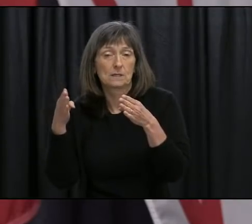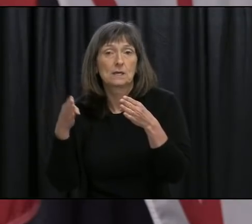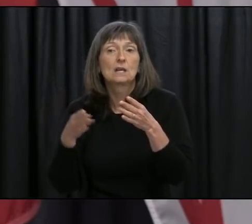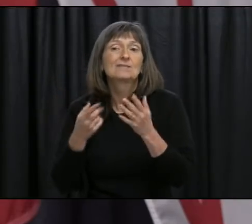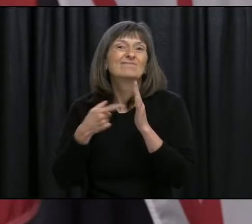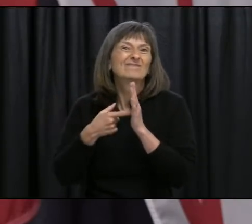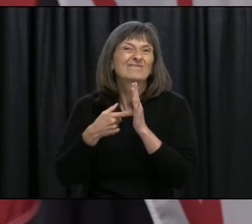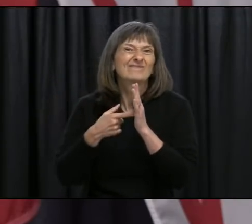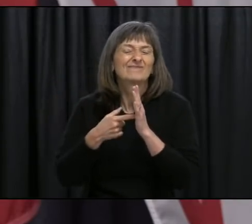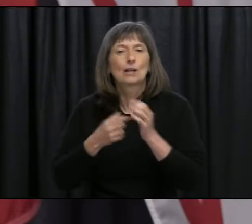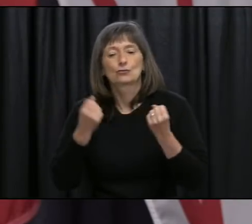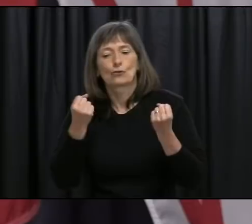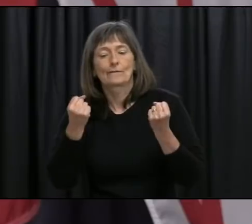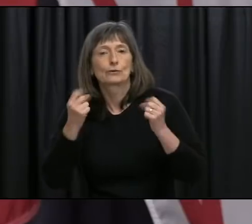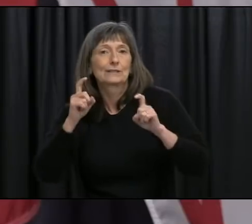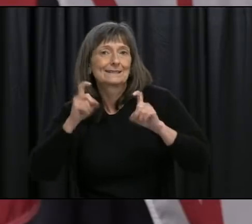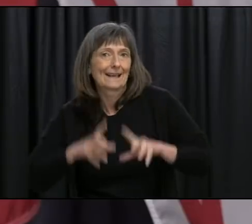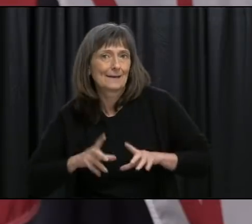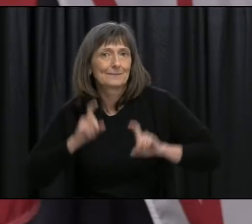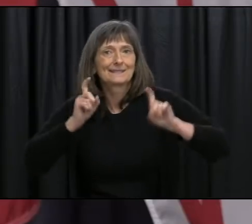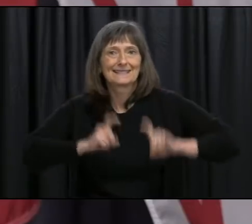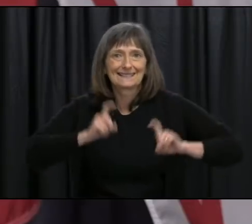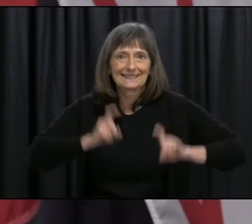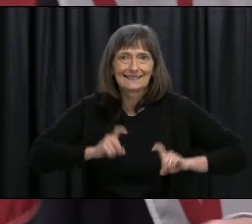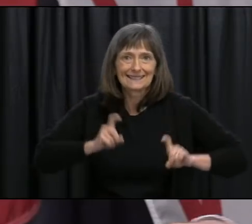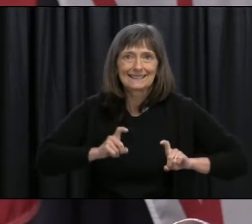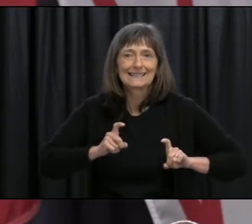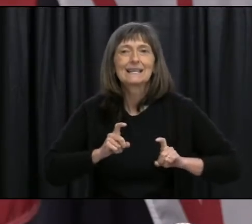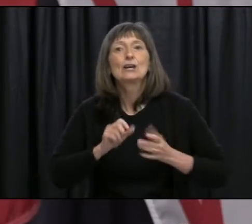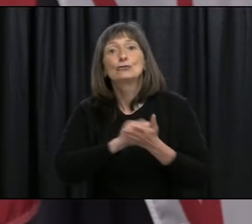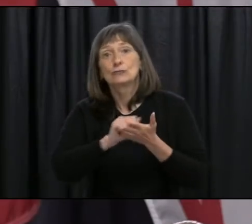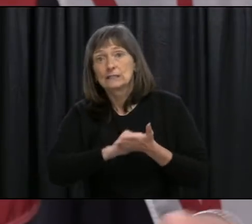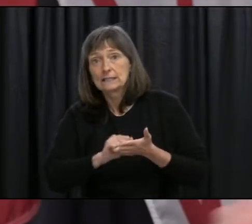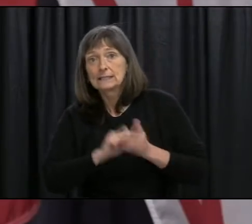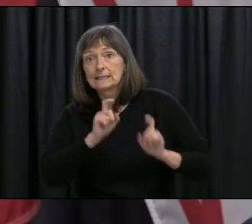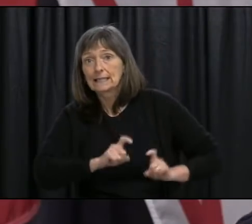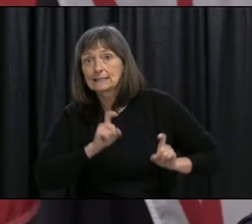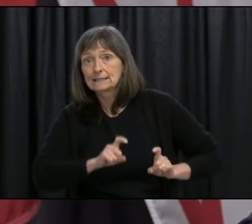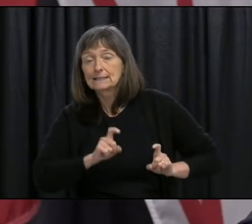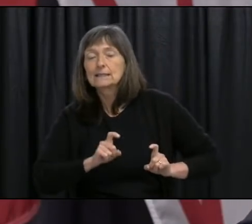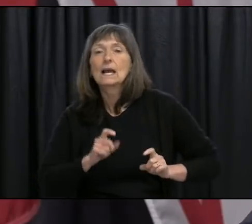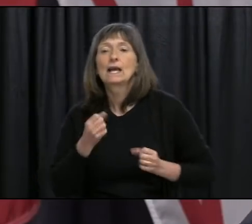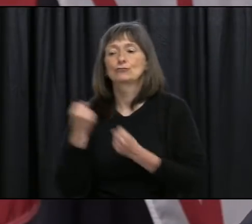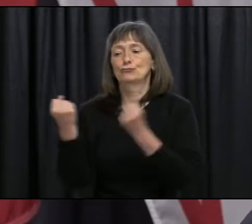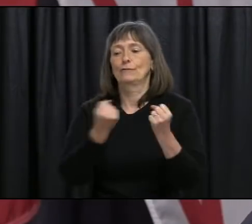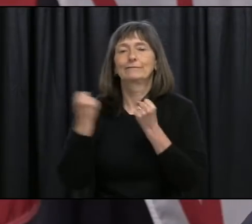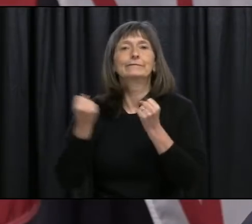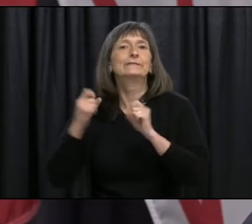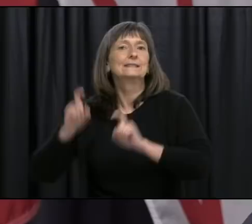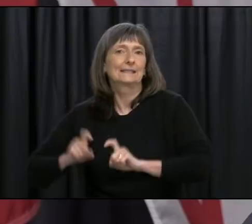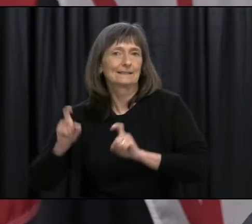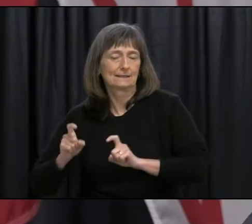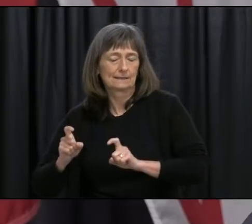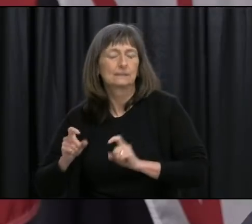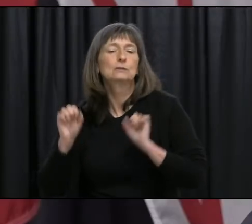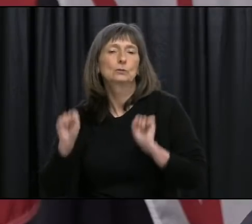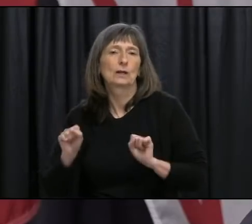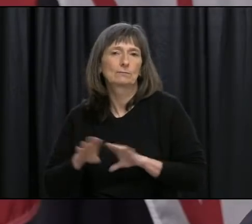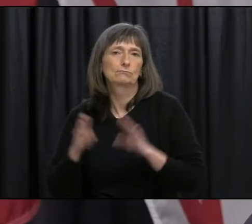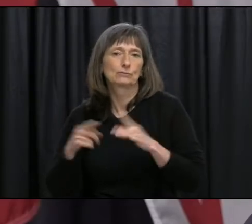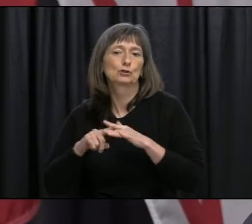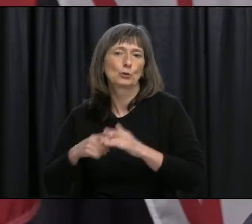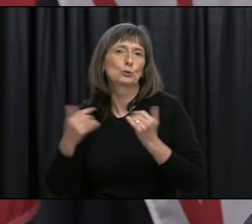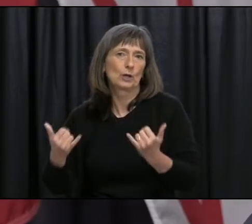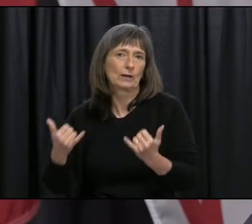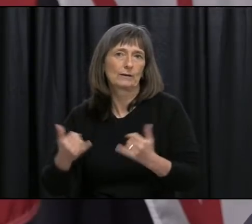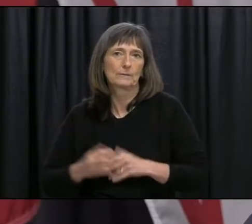things like driver exams, written testing, and practical driver exams will now be available again.